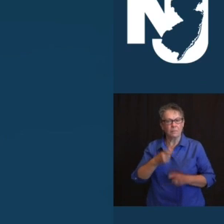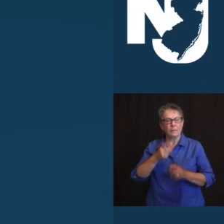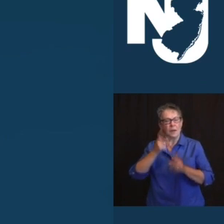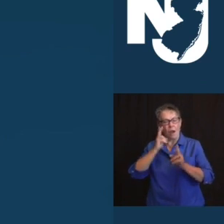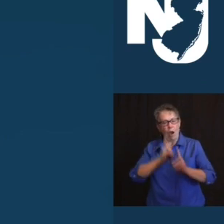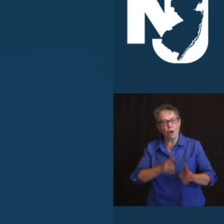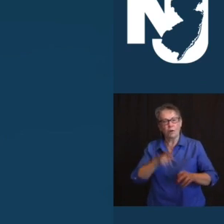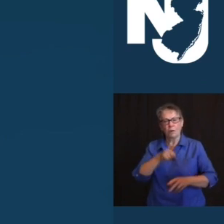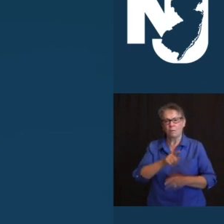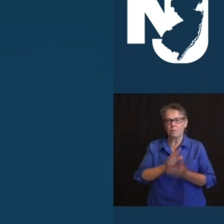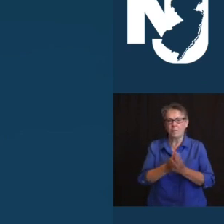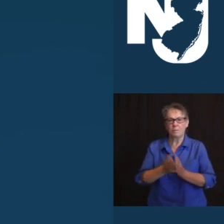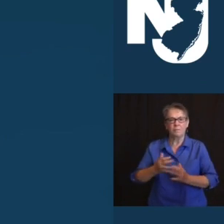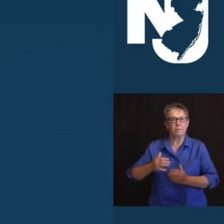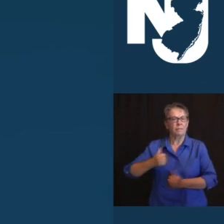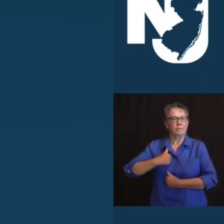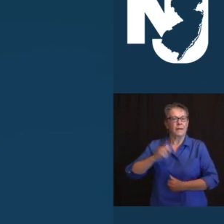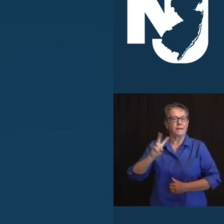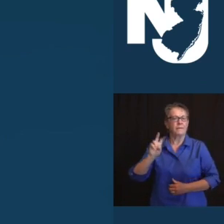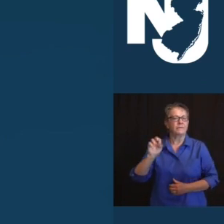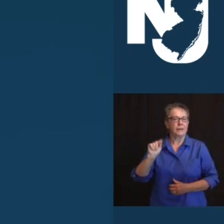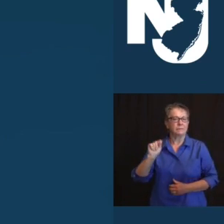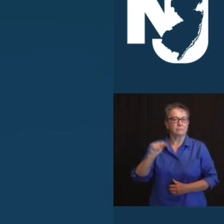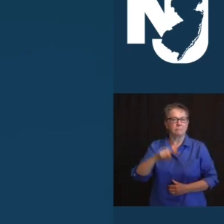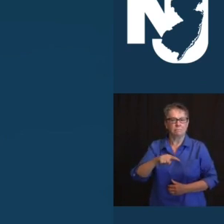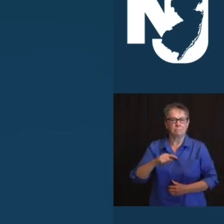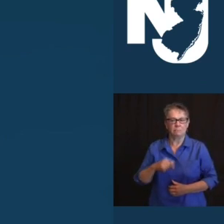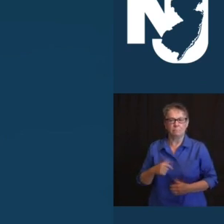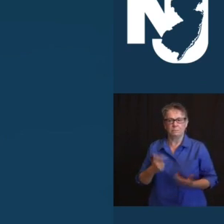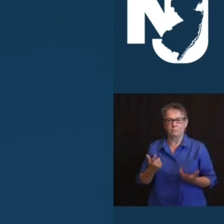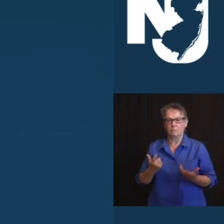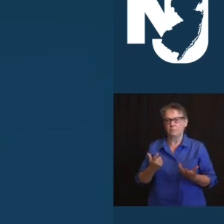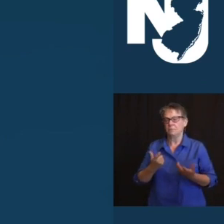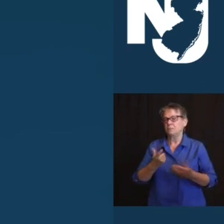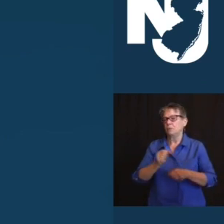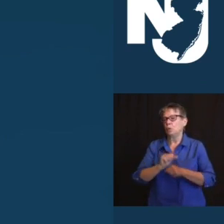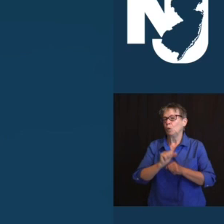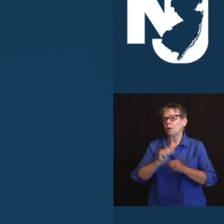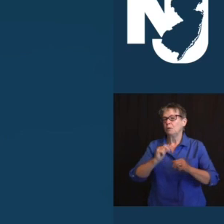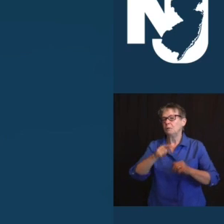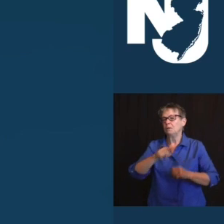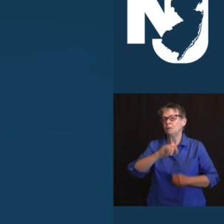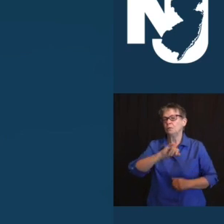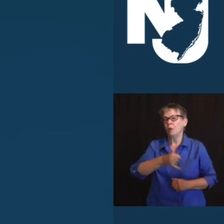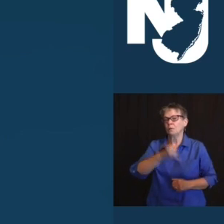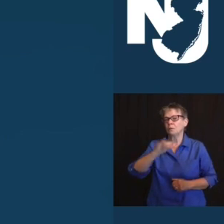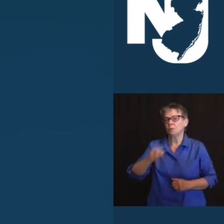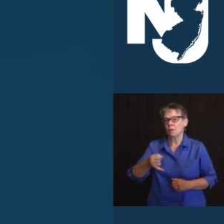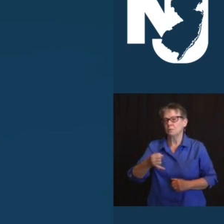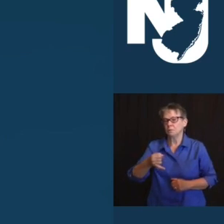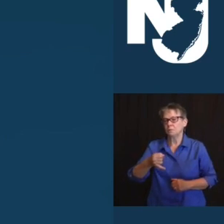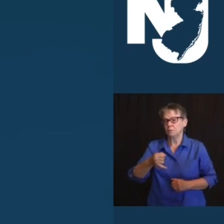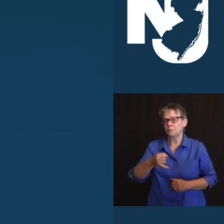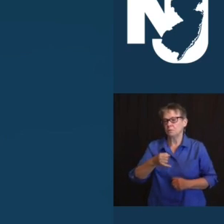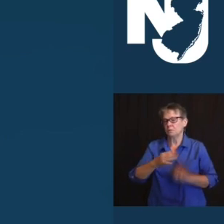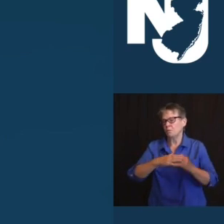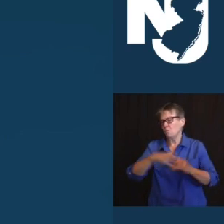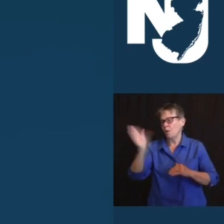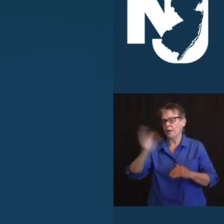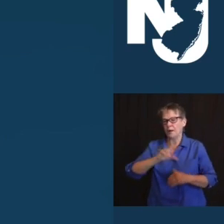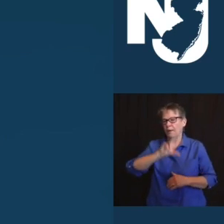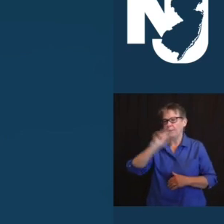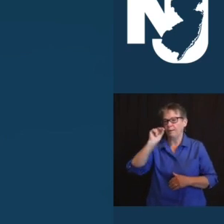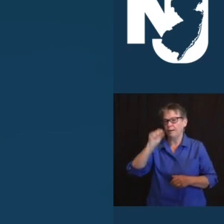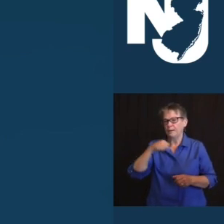Professionally, he worked at Johnson & Johnson for more than 30 years, rising to become director of marketing for J&J, but his public